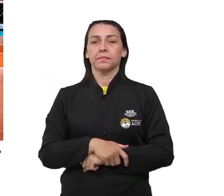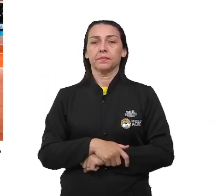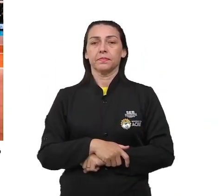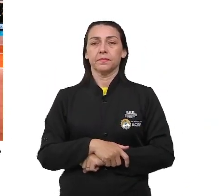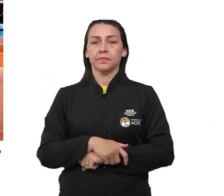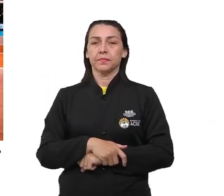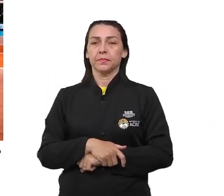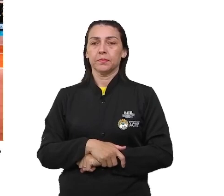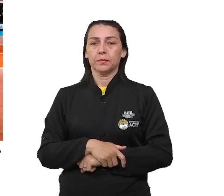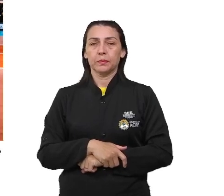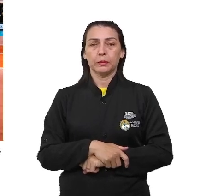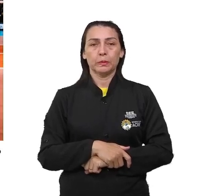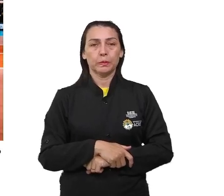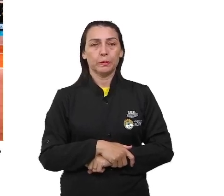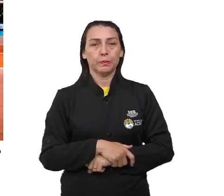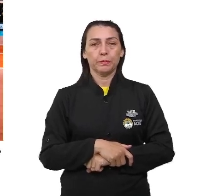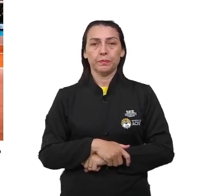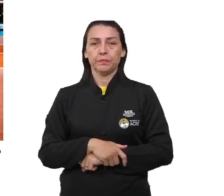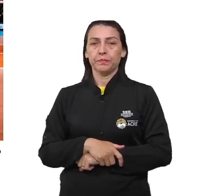1895.